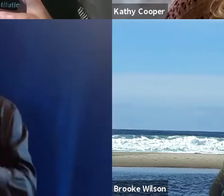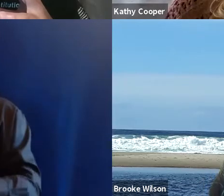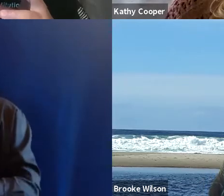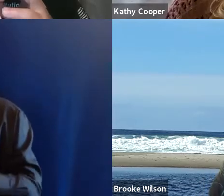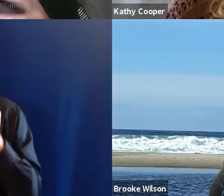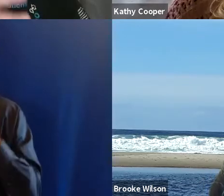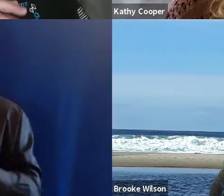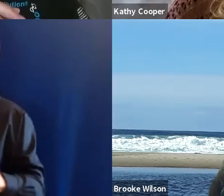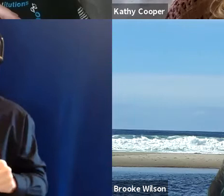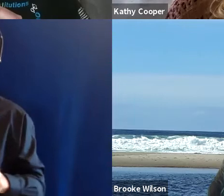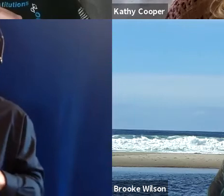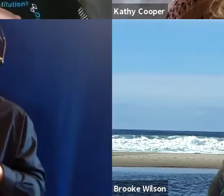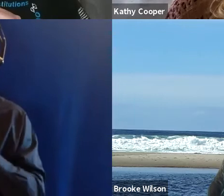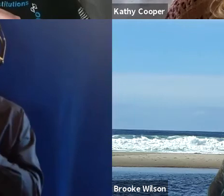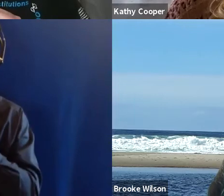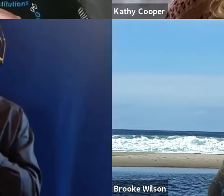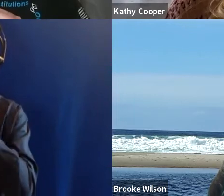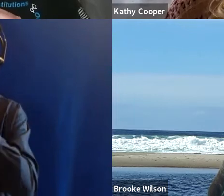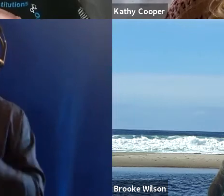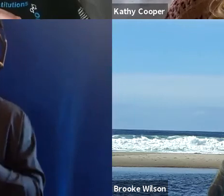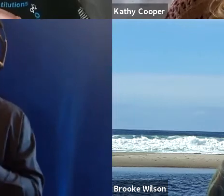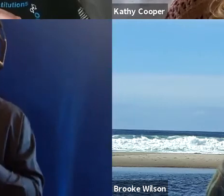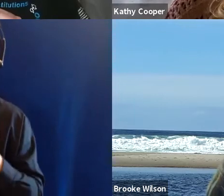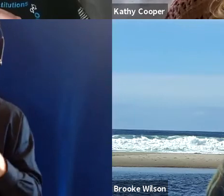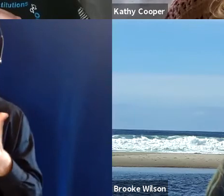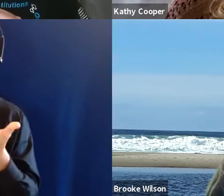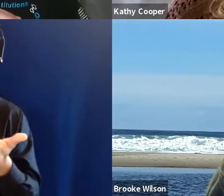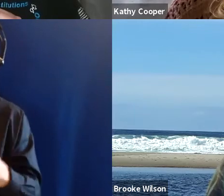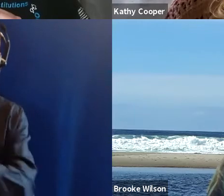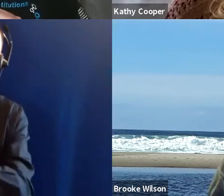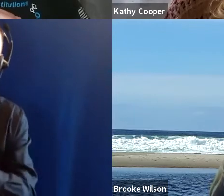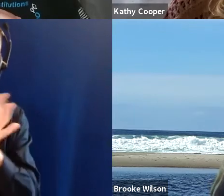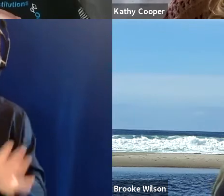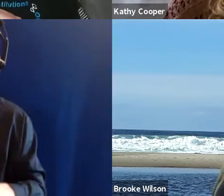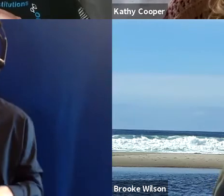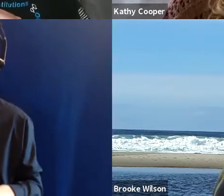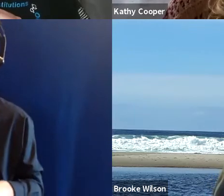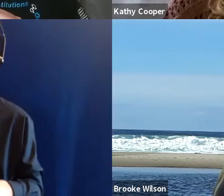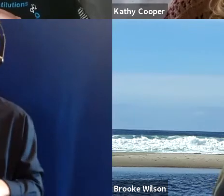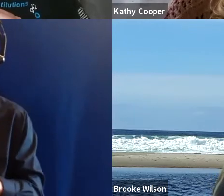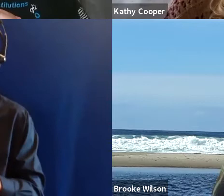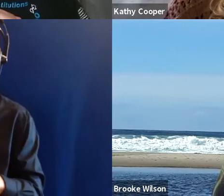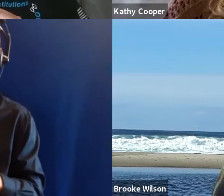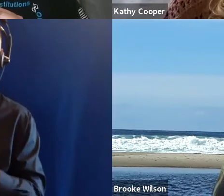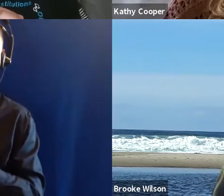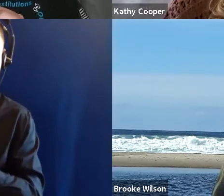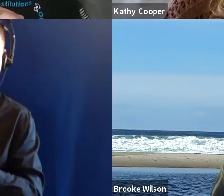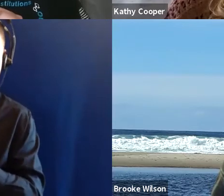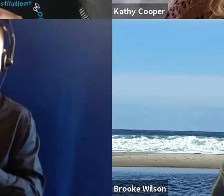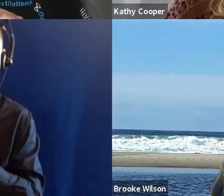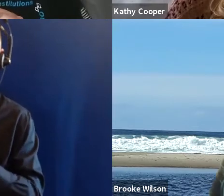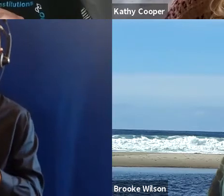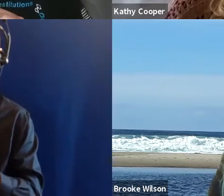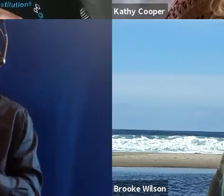turning off our cameras. Most of you have already found the chat, but in order to find the chat, in the